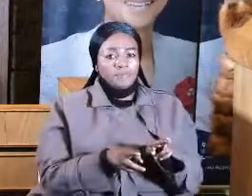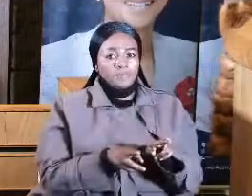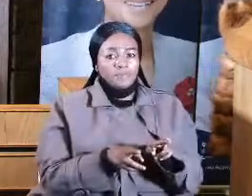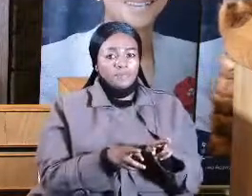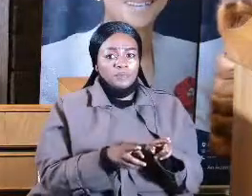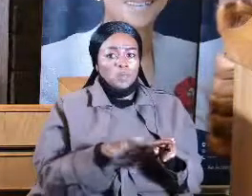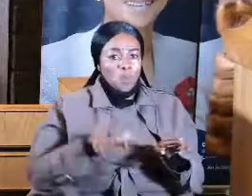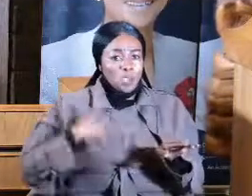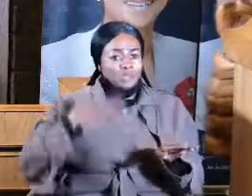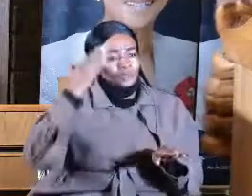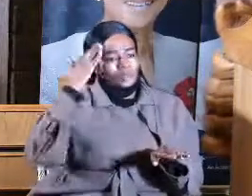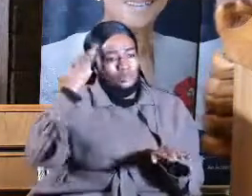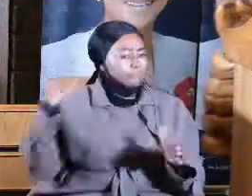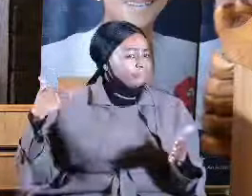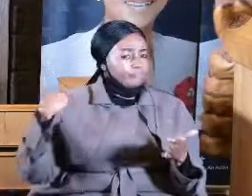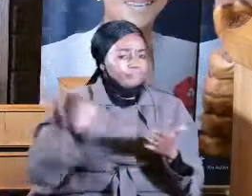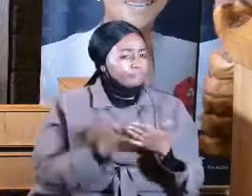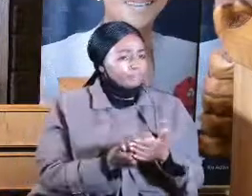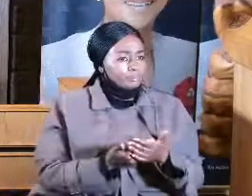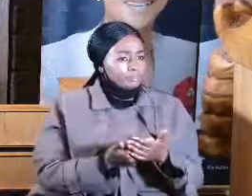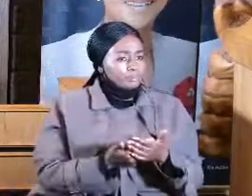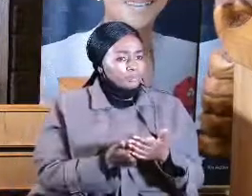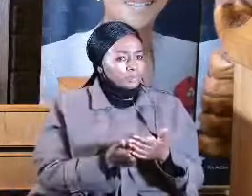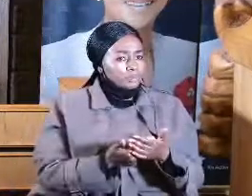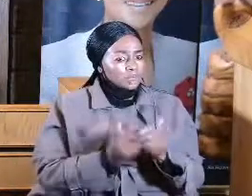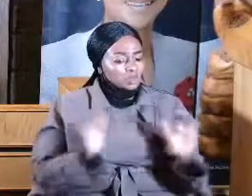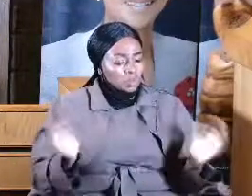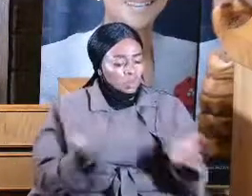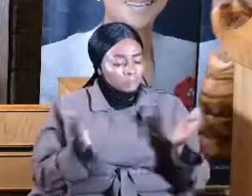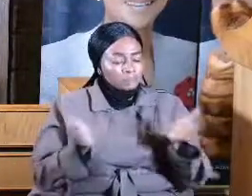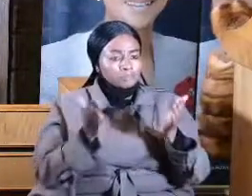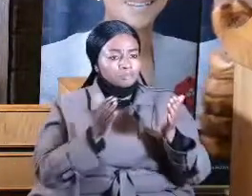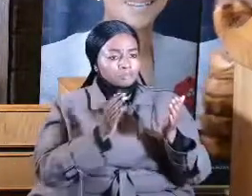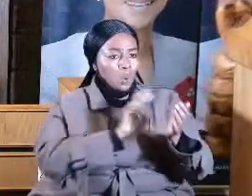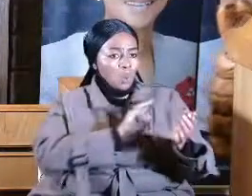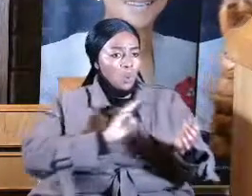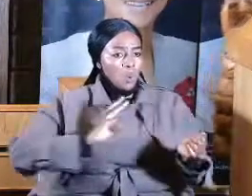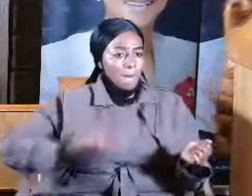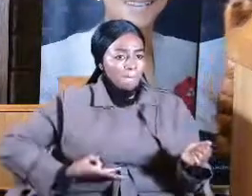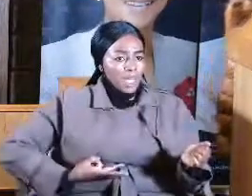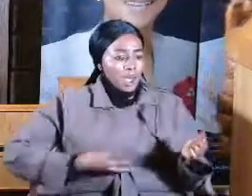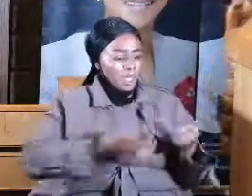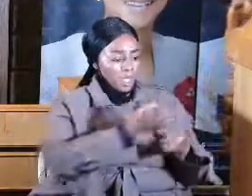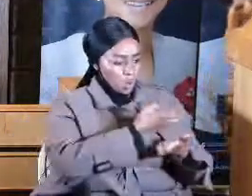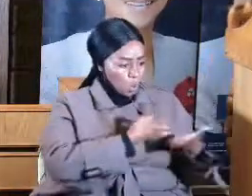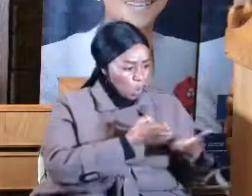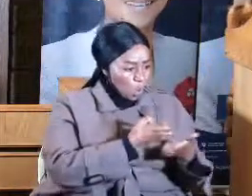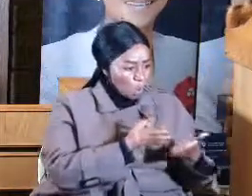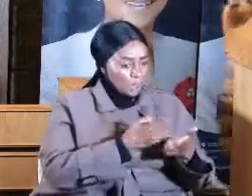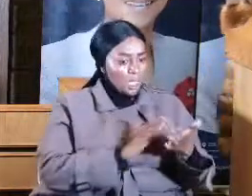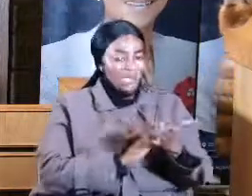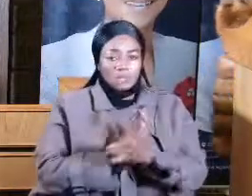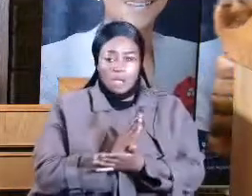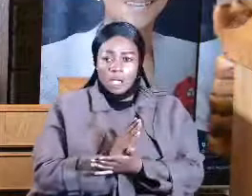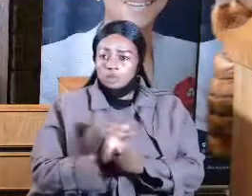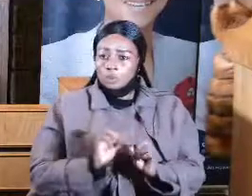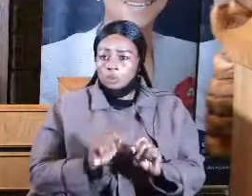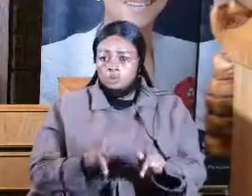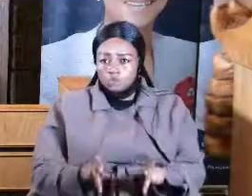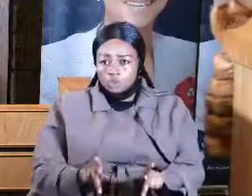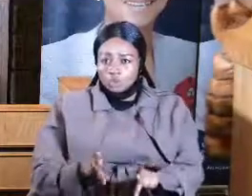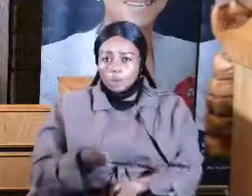we in terms of emancipating women in economy, the rights and opportunities that